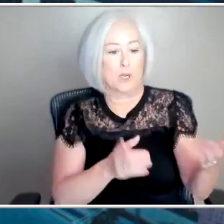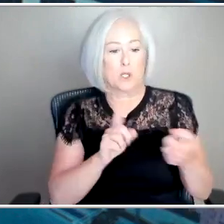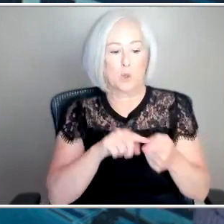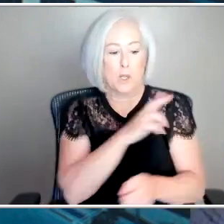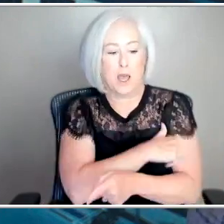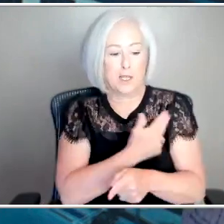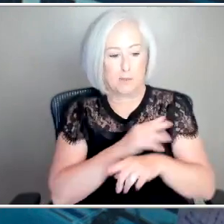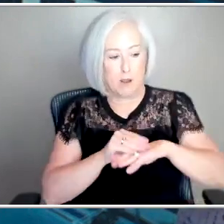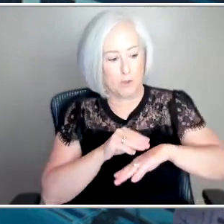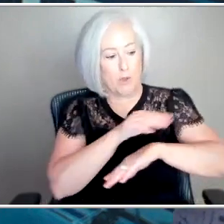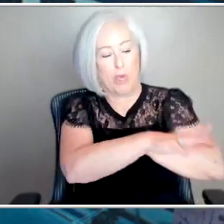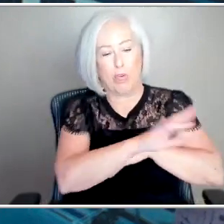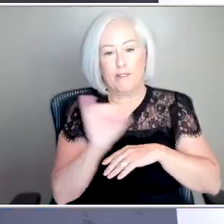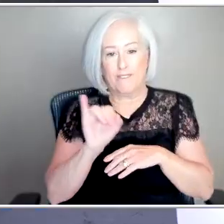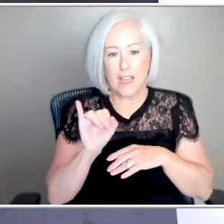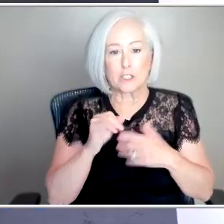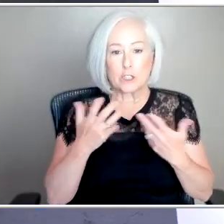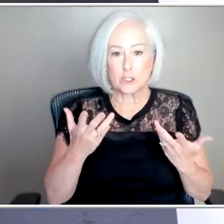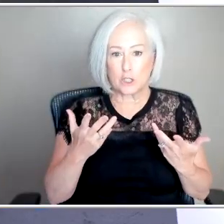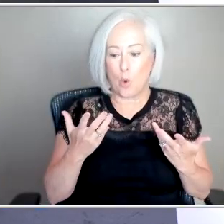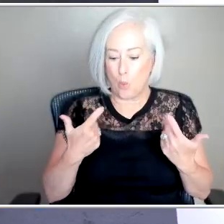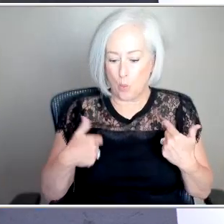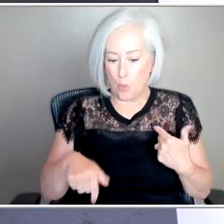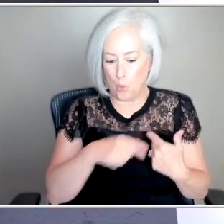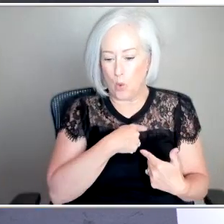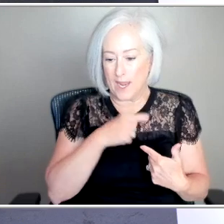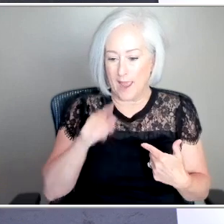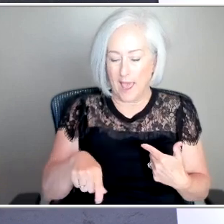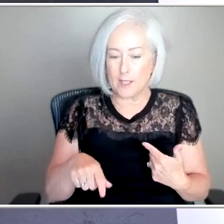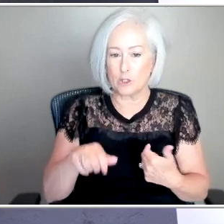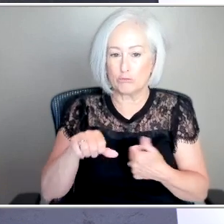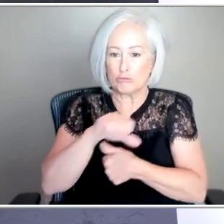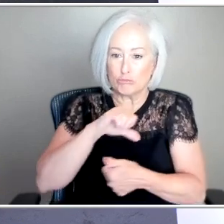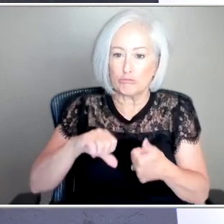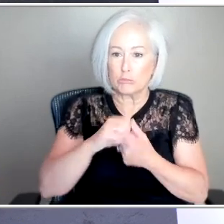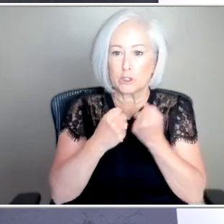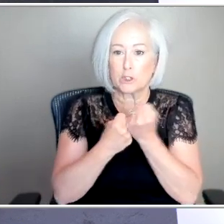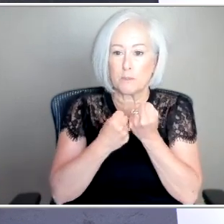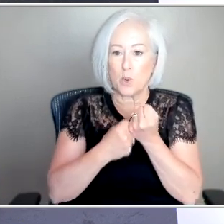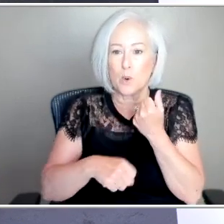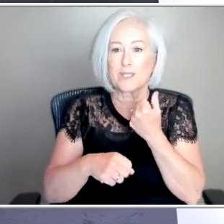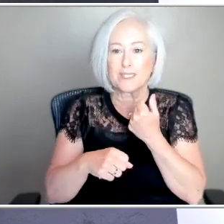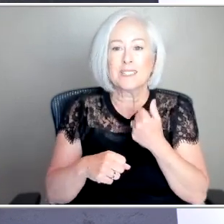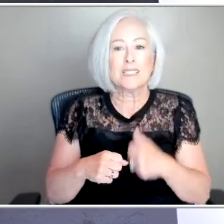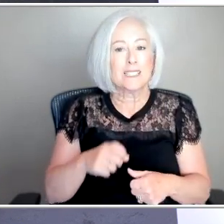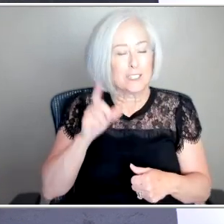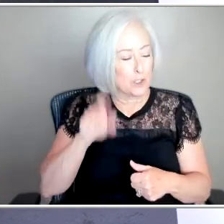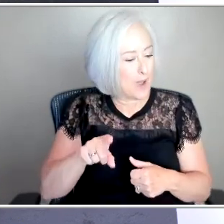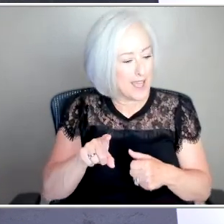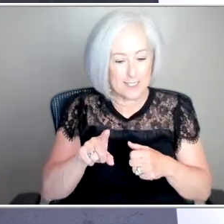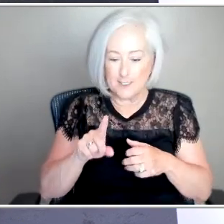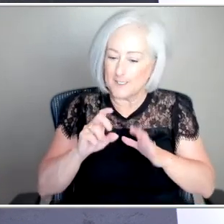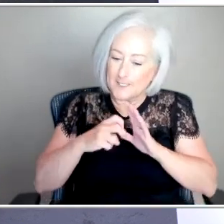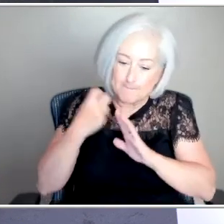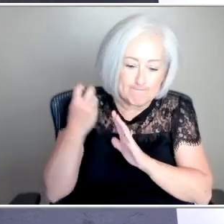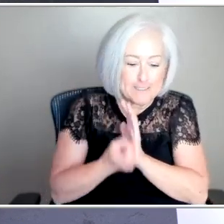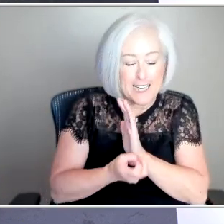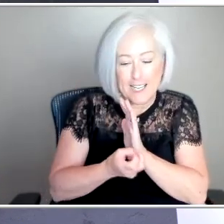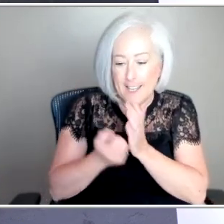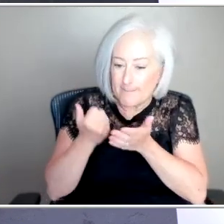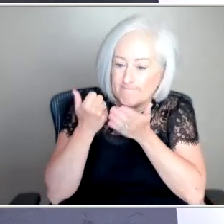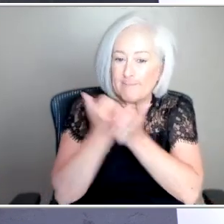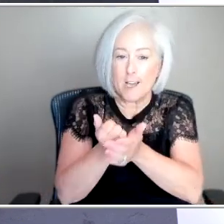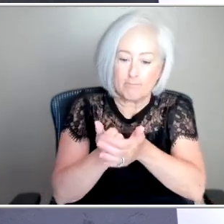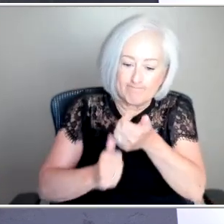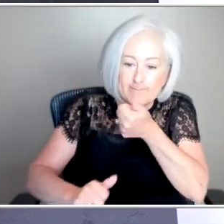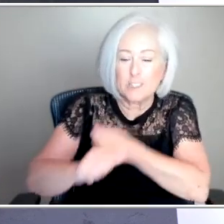each other's emotional in it support. Together. Yes, we were. I always call it you're sitting in the dirt together. Yeah. You just got to get in there, and these are the people who really know what you're going through.